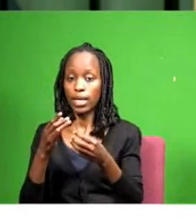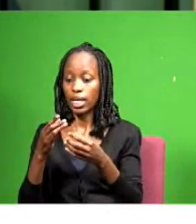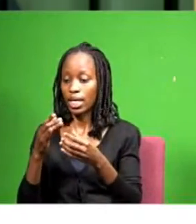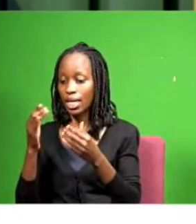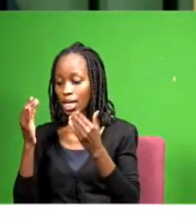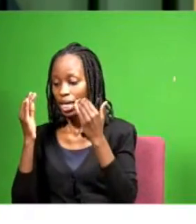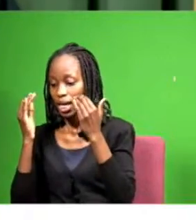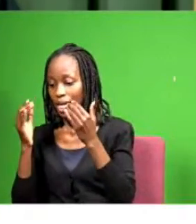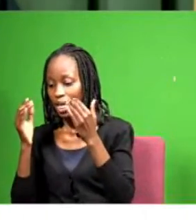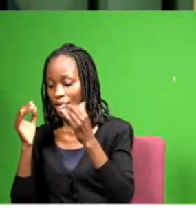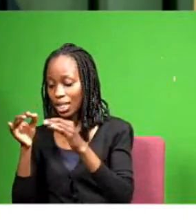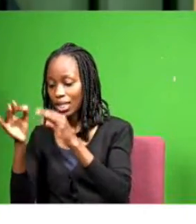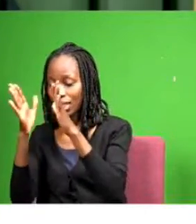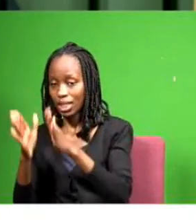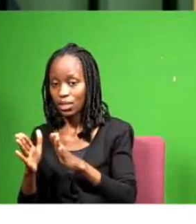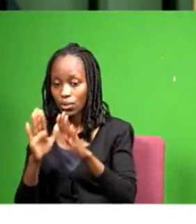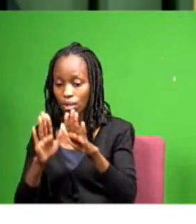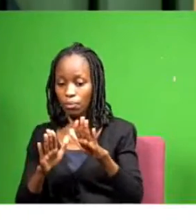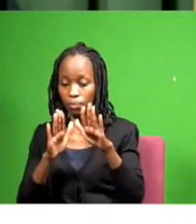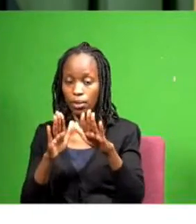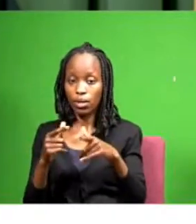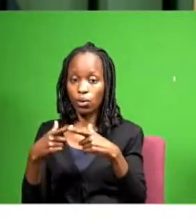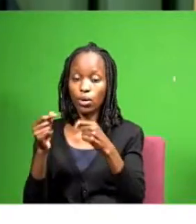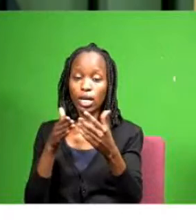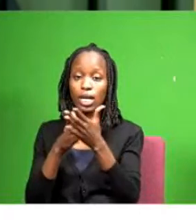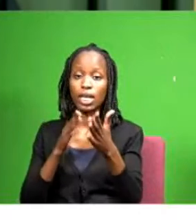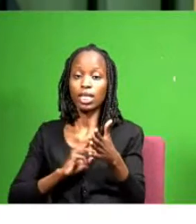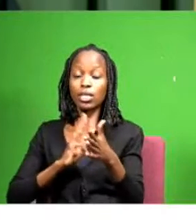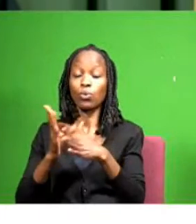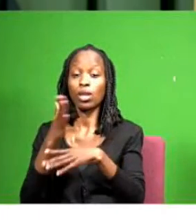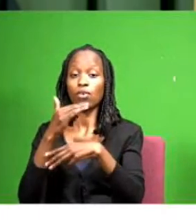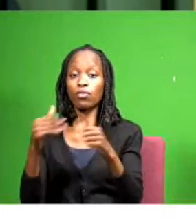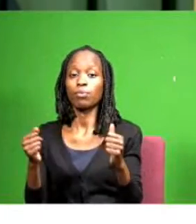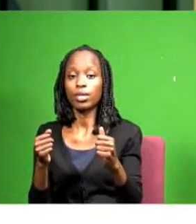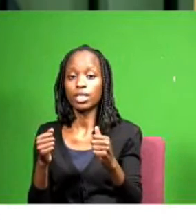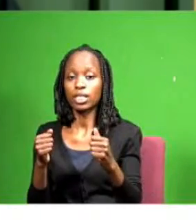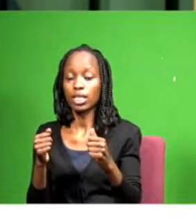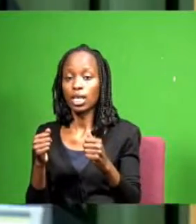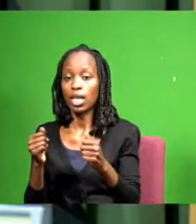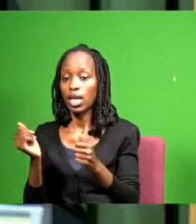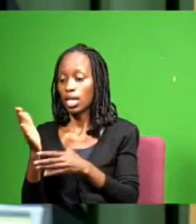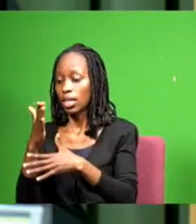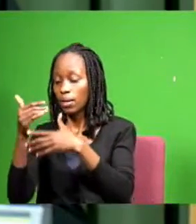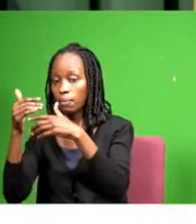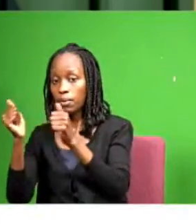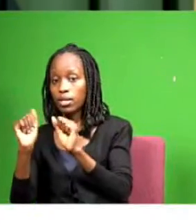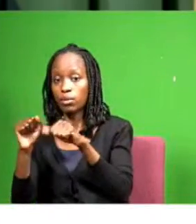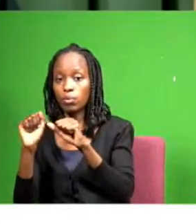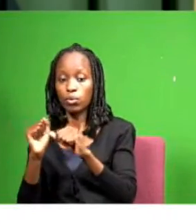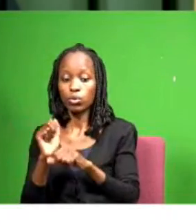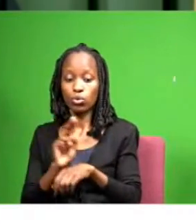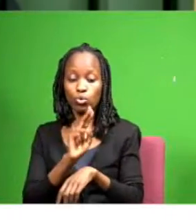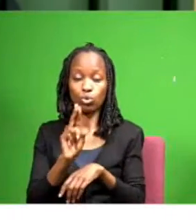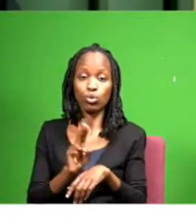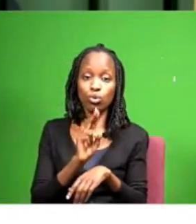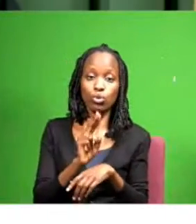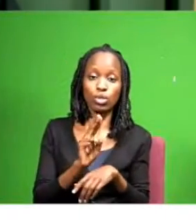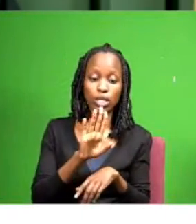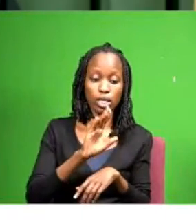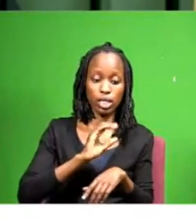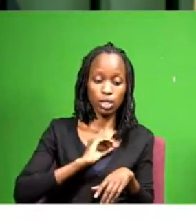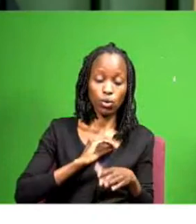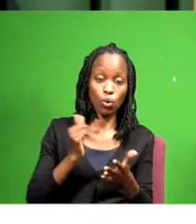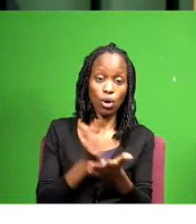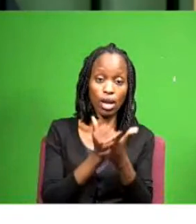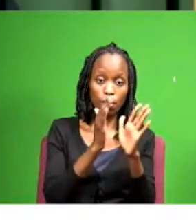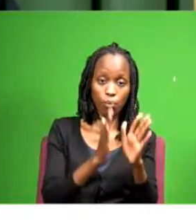cautious of going against the will of the president. Otherwise, the president may resort to the use of his or her